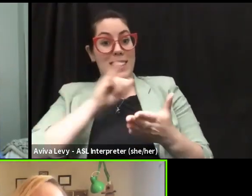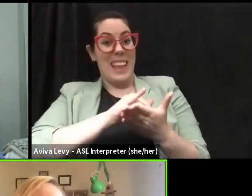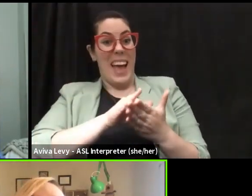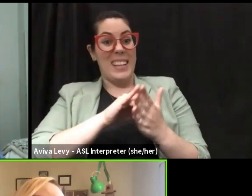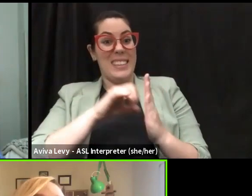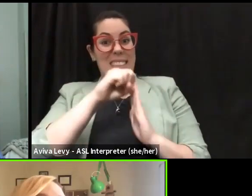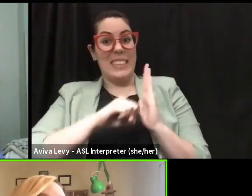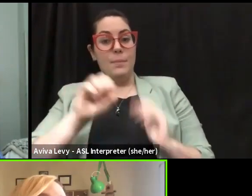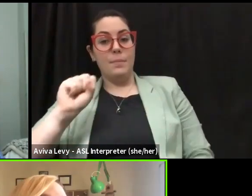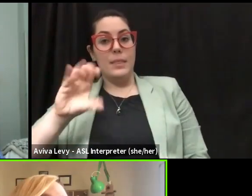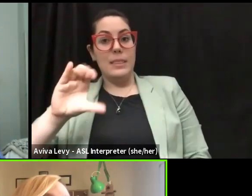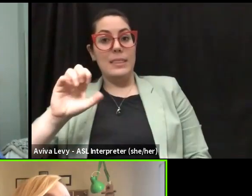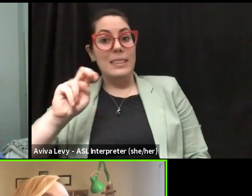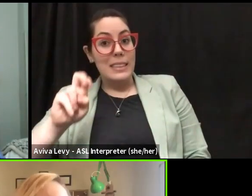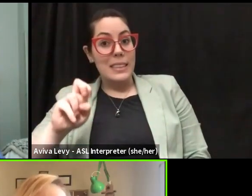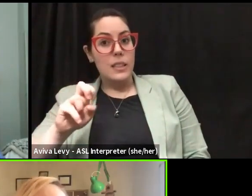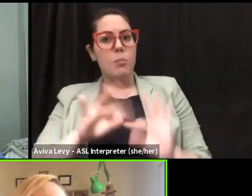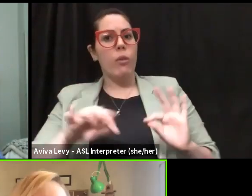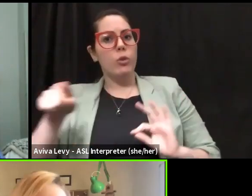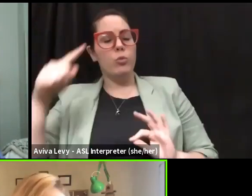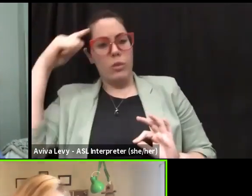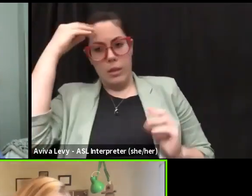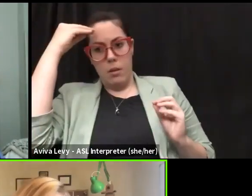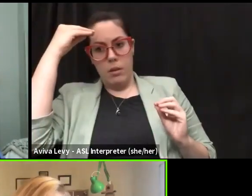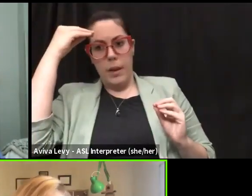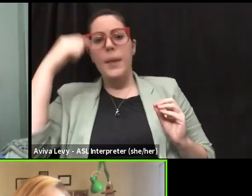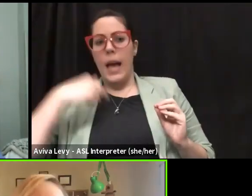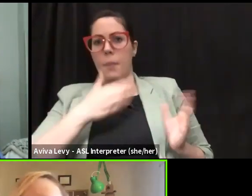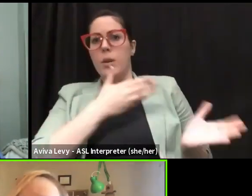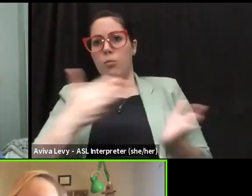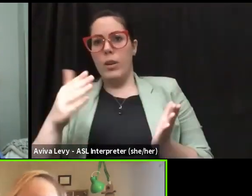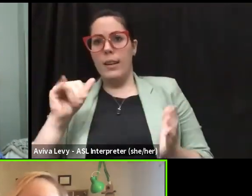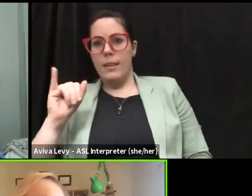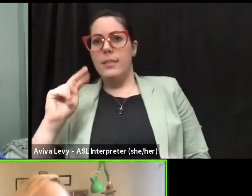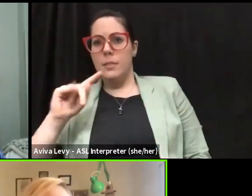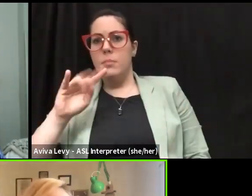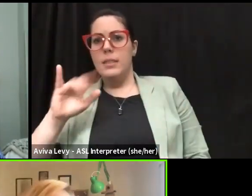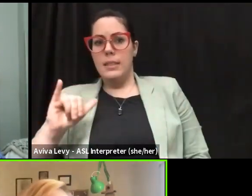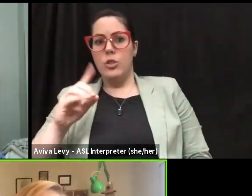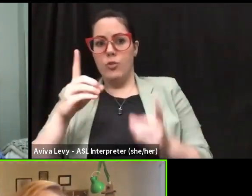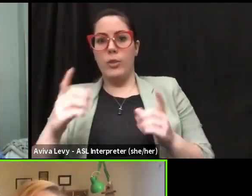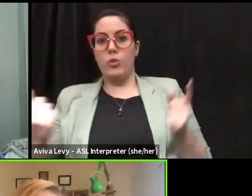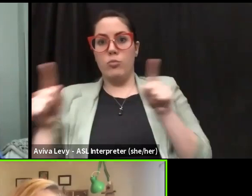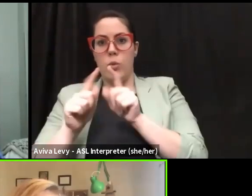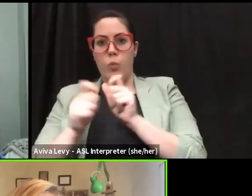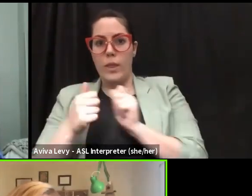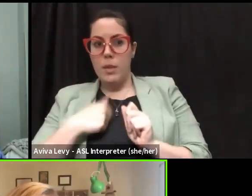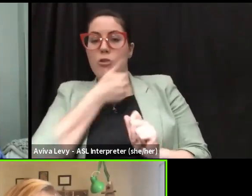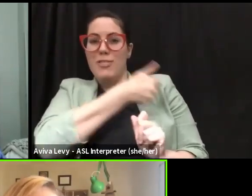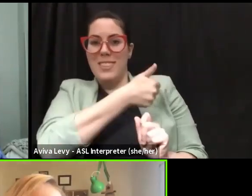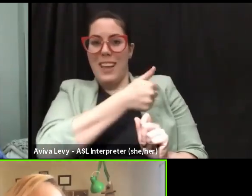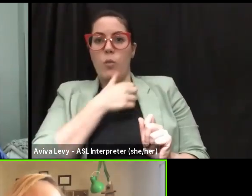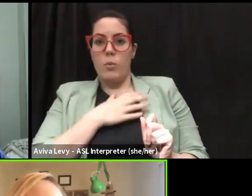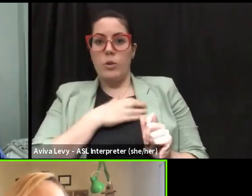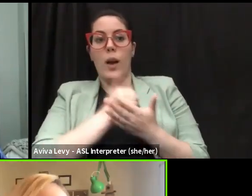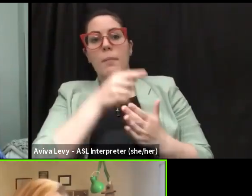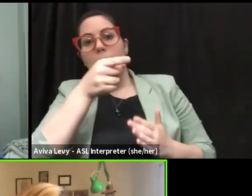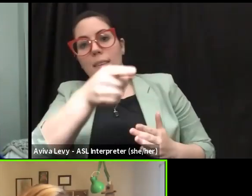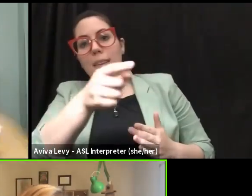mindfully say, I'm going to bring in a woman intimacy director in that situation. And also,